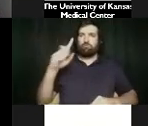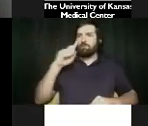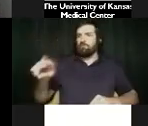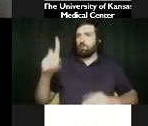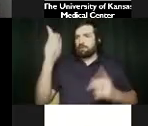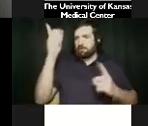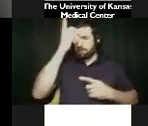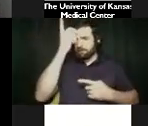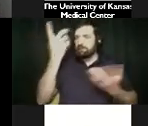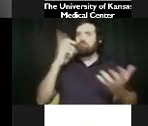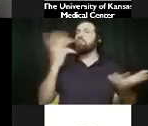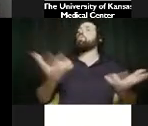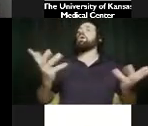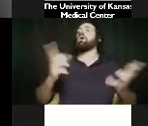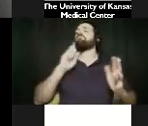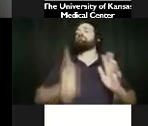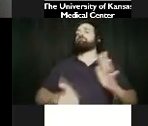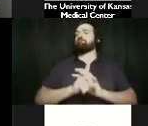What comes to mind?